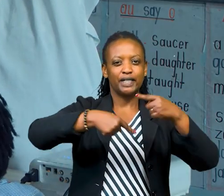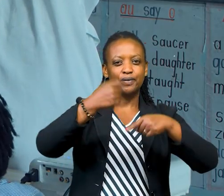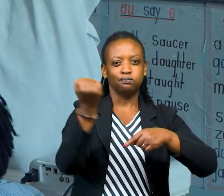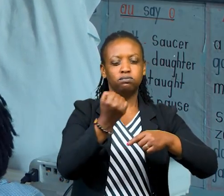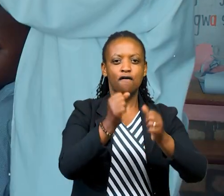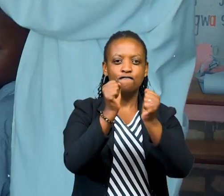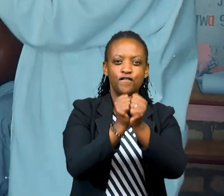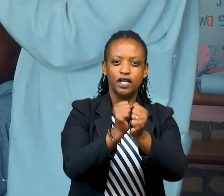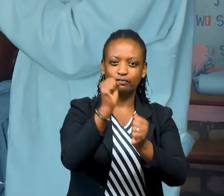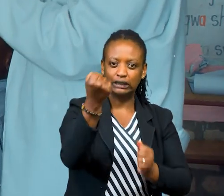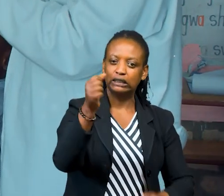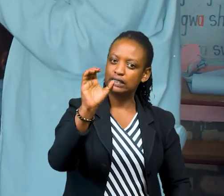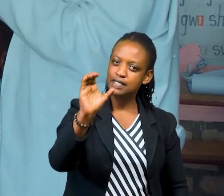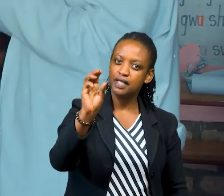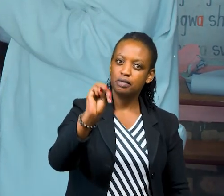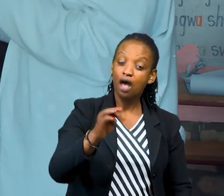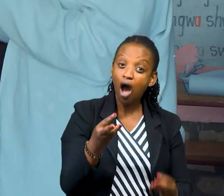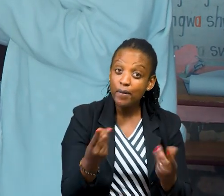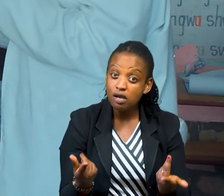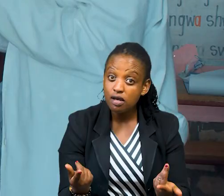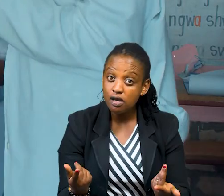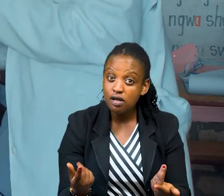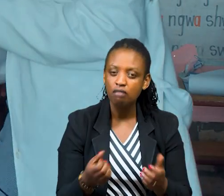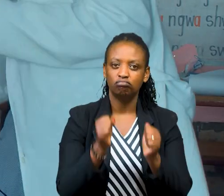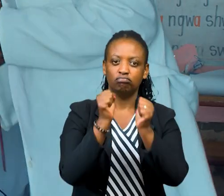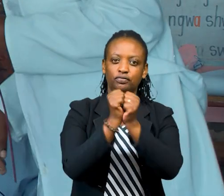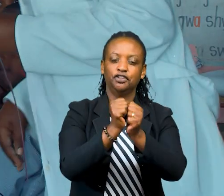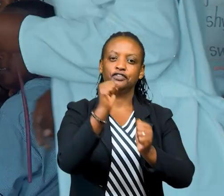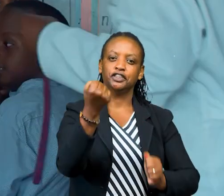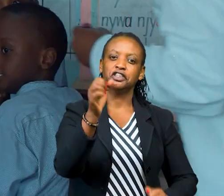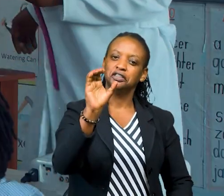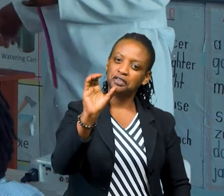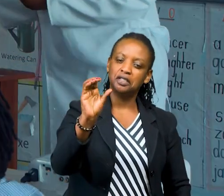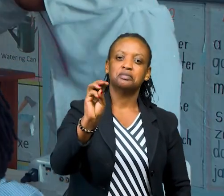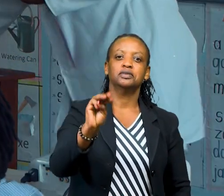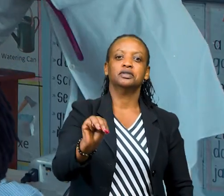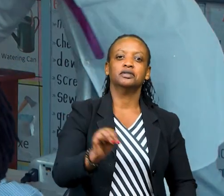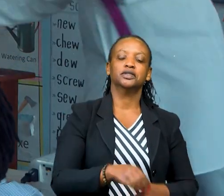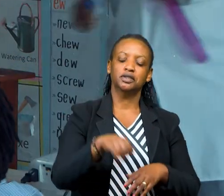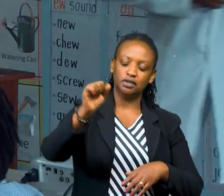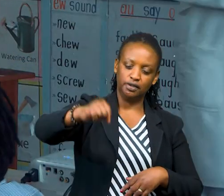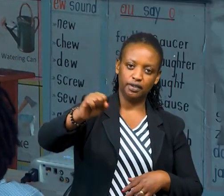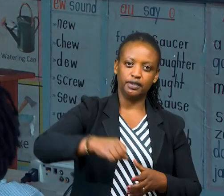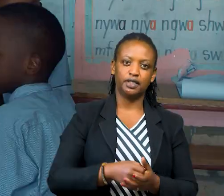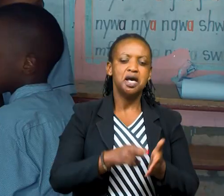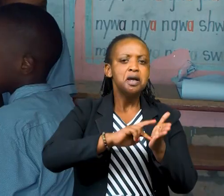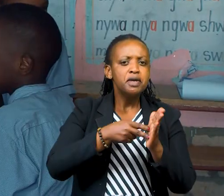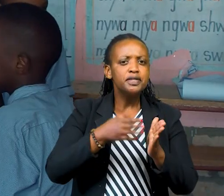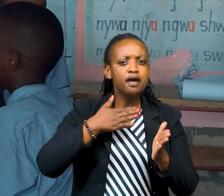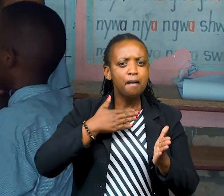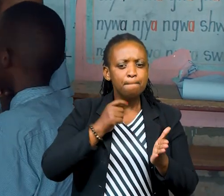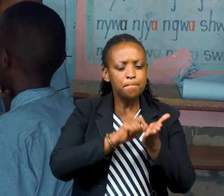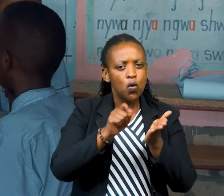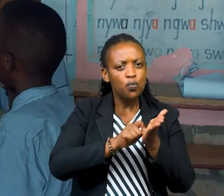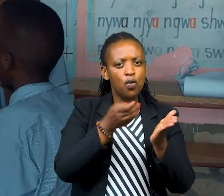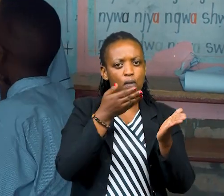My string is 15 centimeters. It is how many? 15 centimeters. Yes, so that